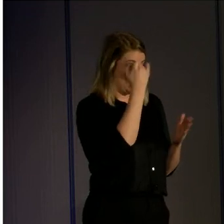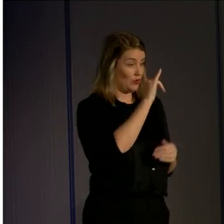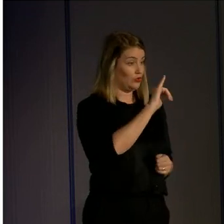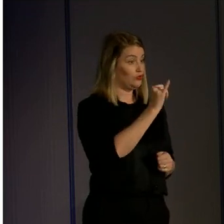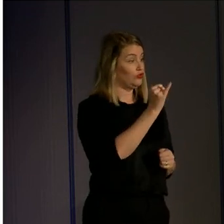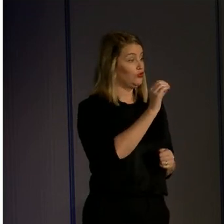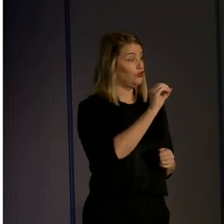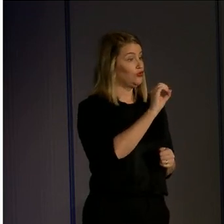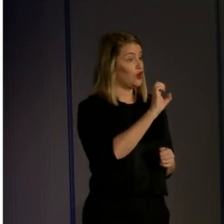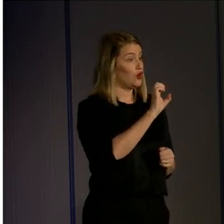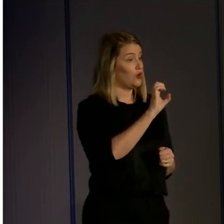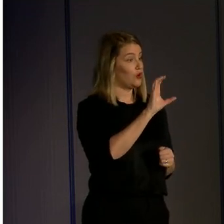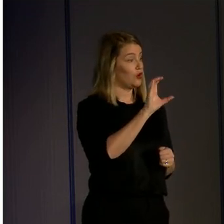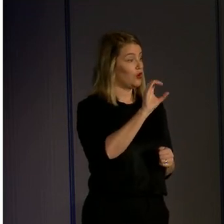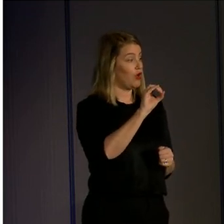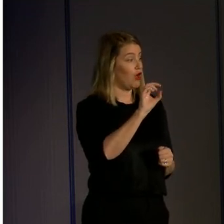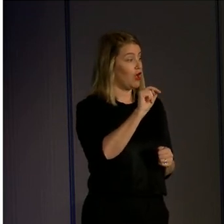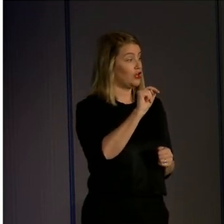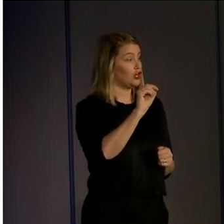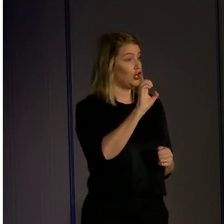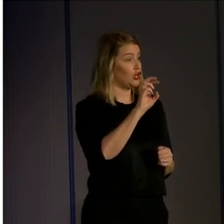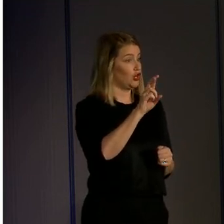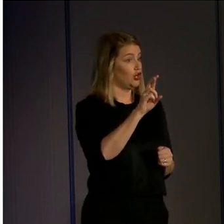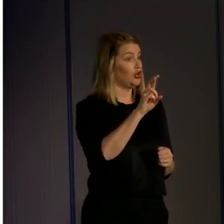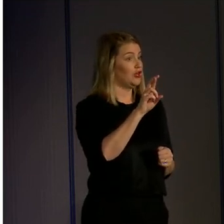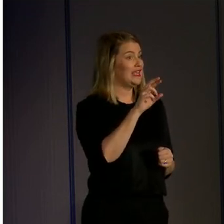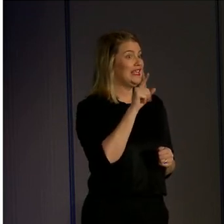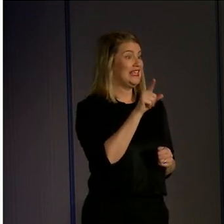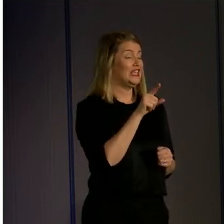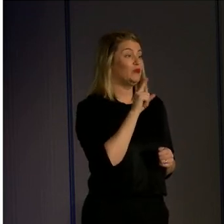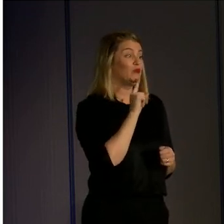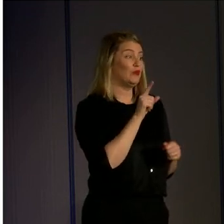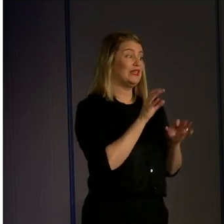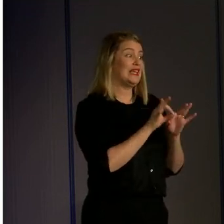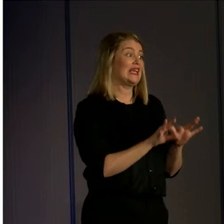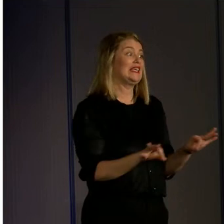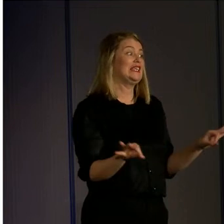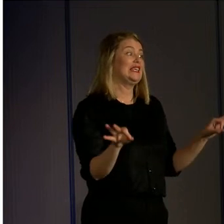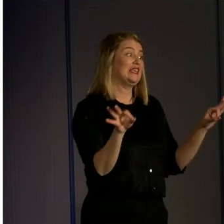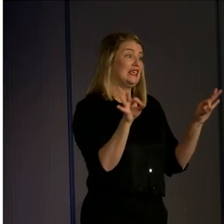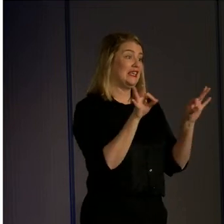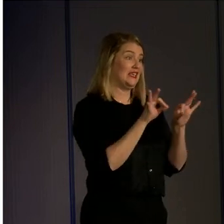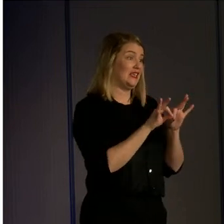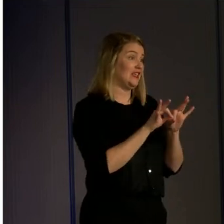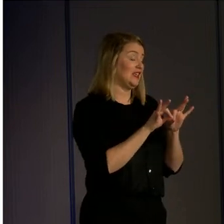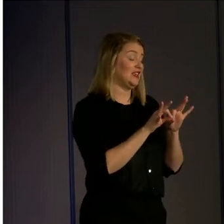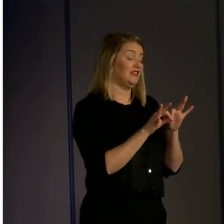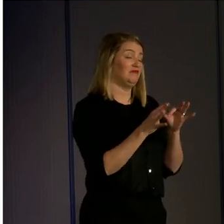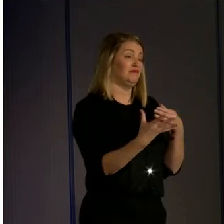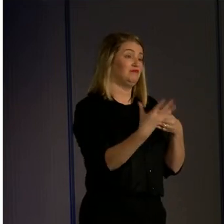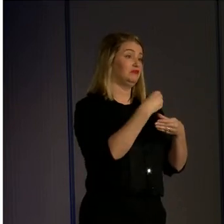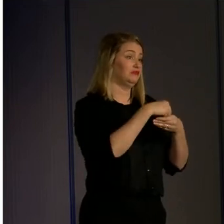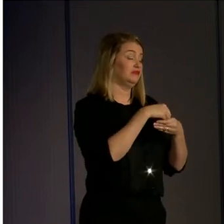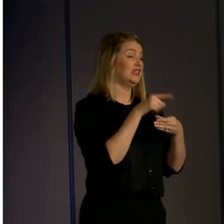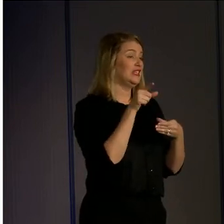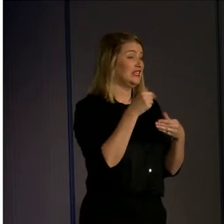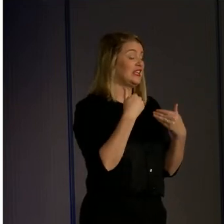O'Connor was a key part of this conference. And he had a